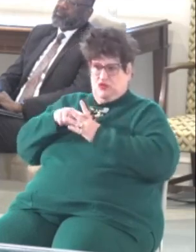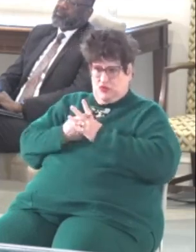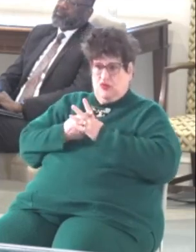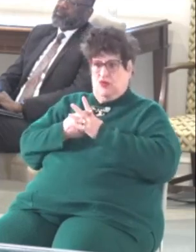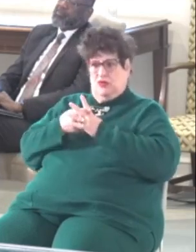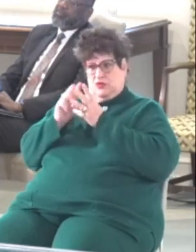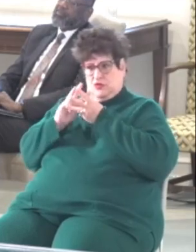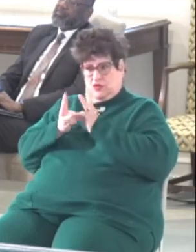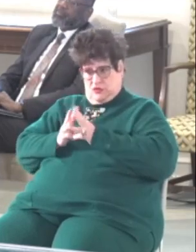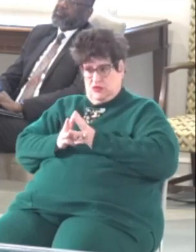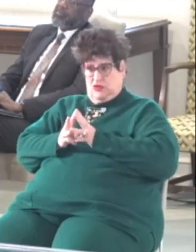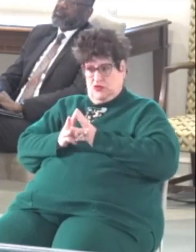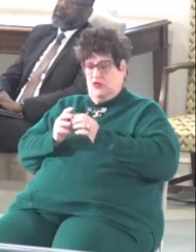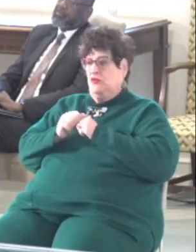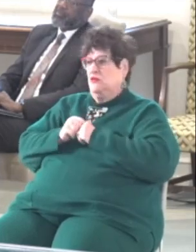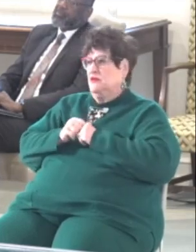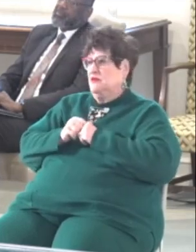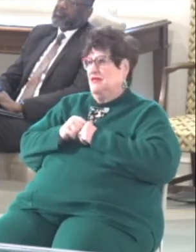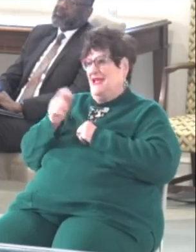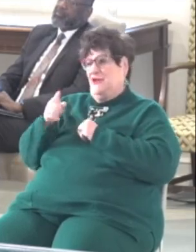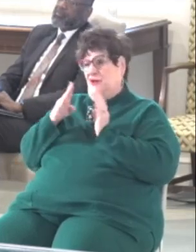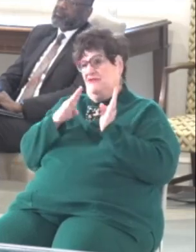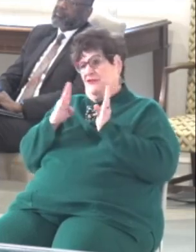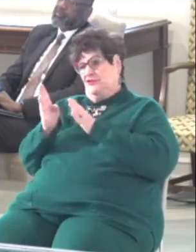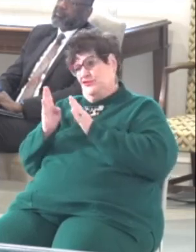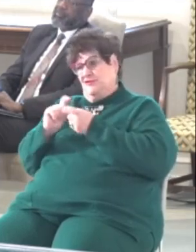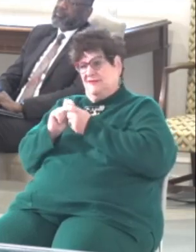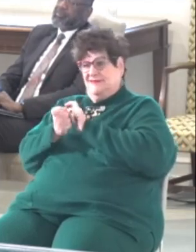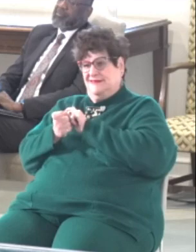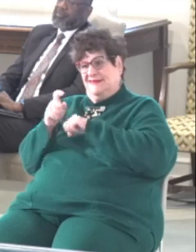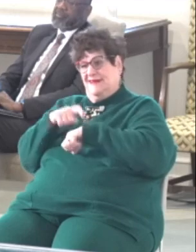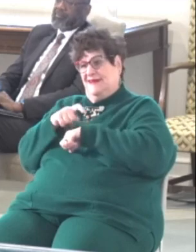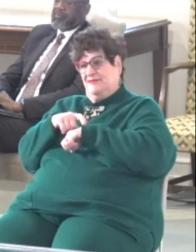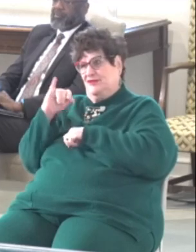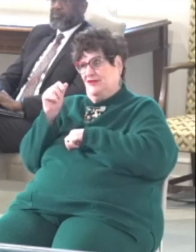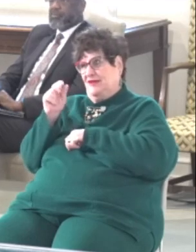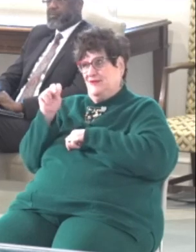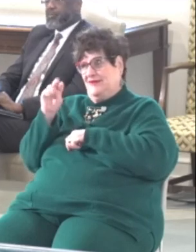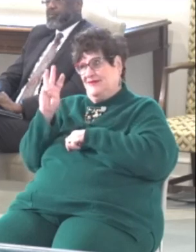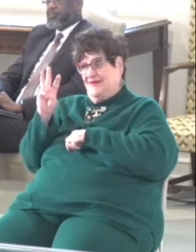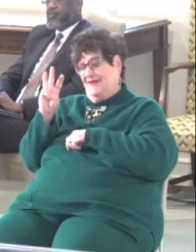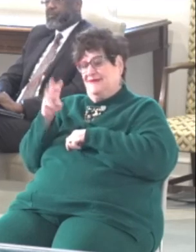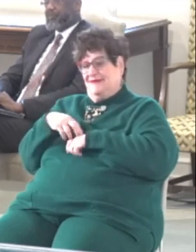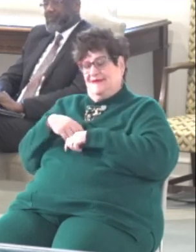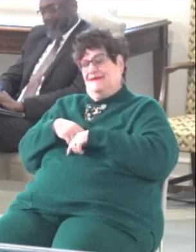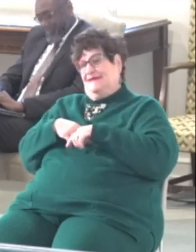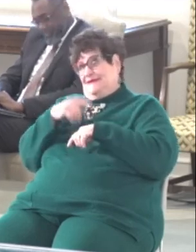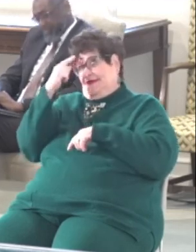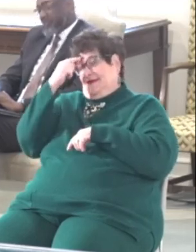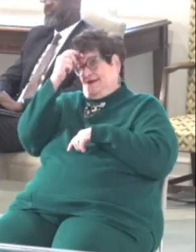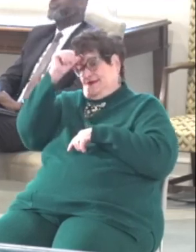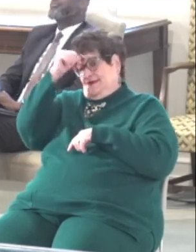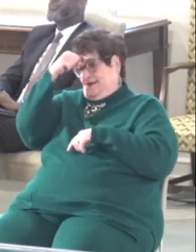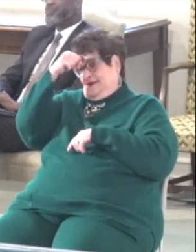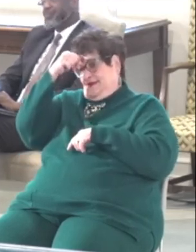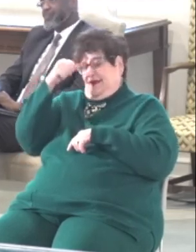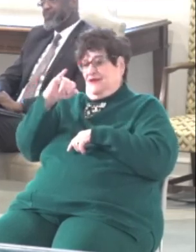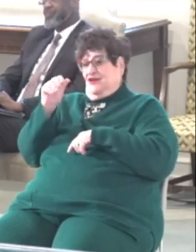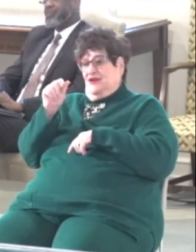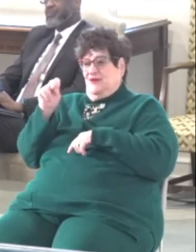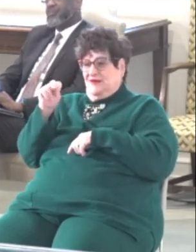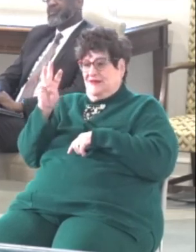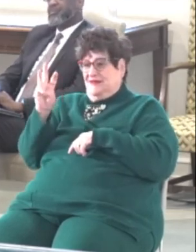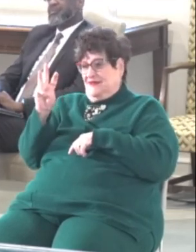And I forgot, climate justice, January 26th. I don't want to forget that. I'm very committed to that. January 26th, we're having a huge